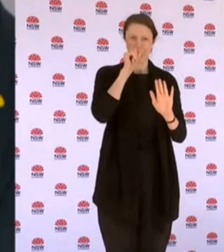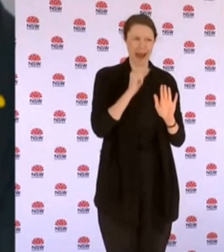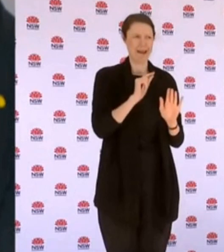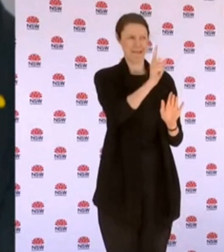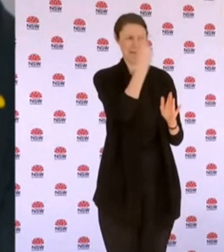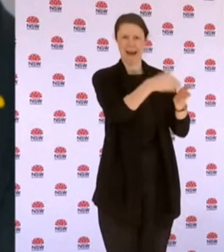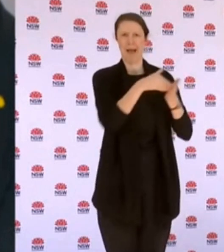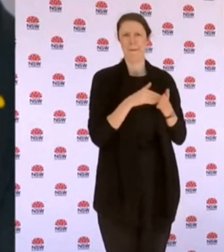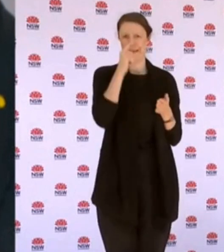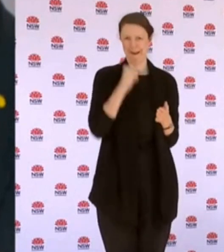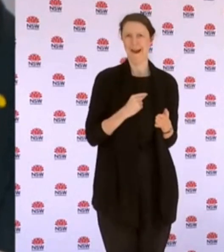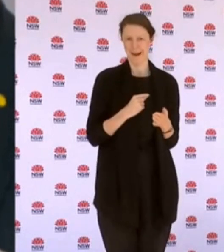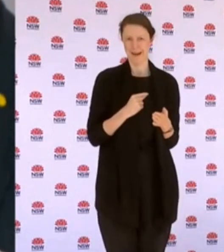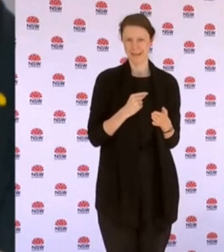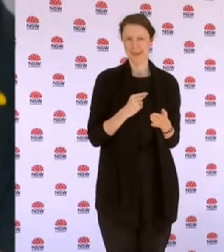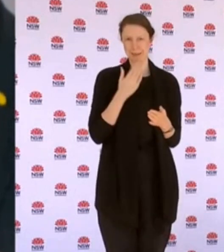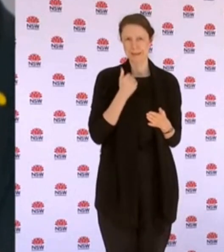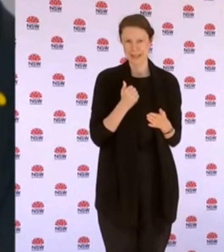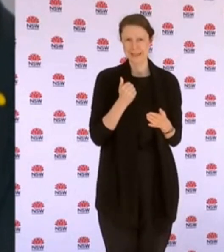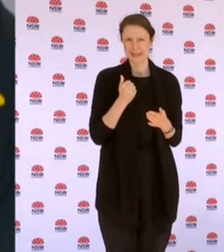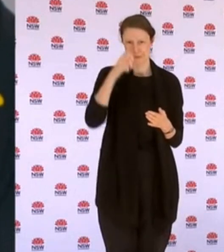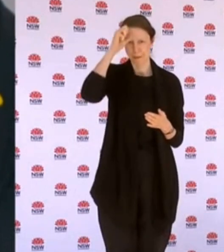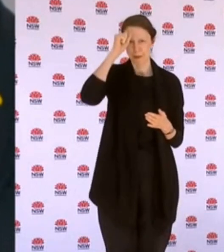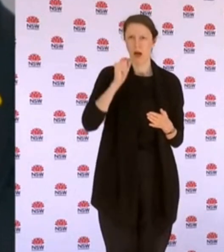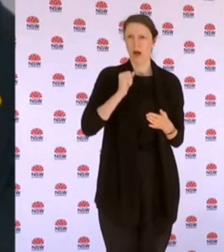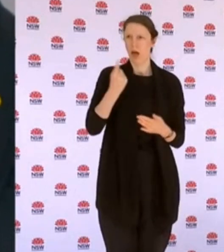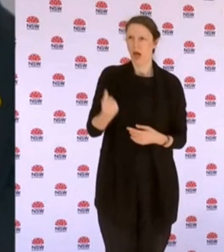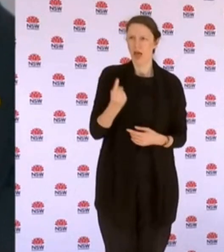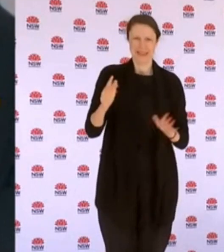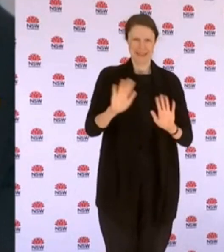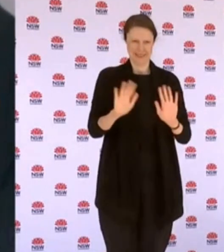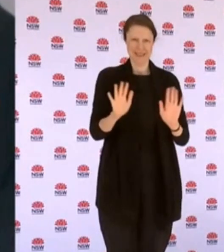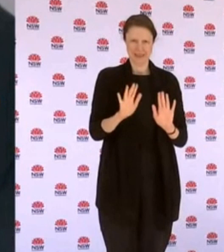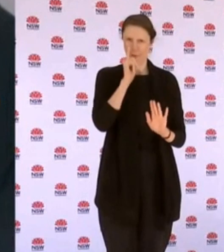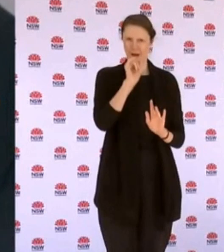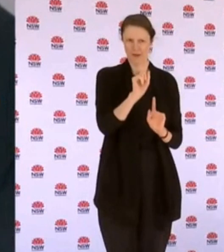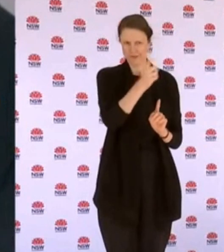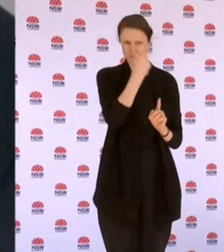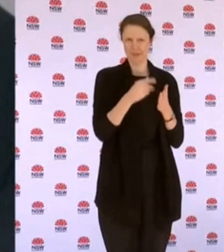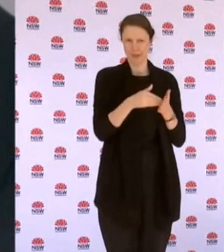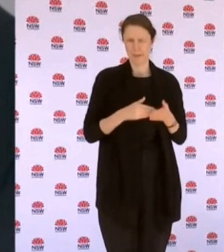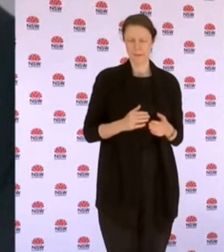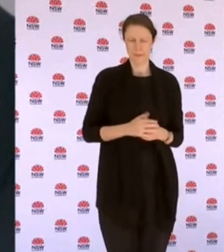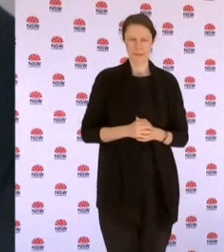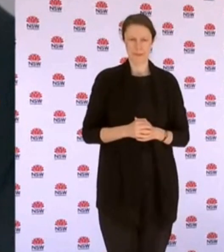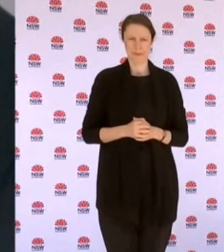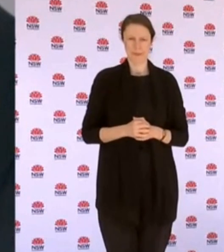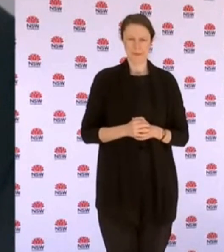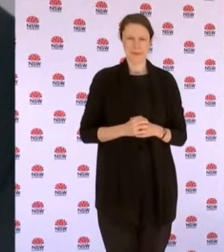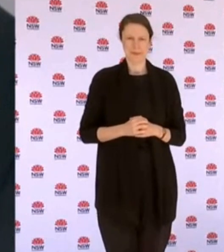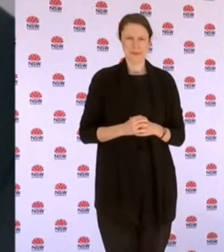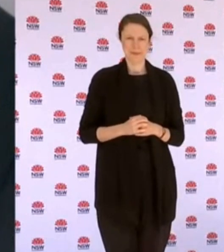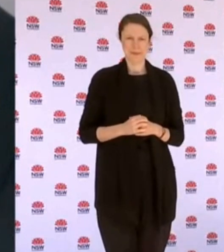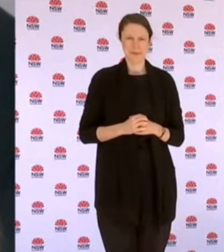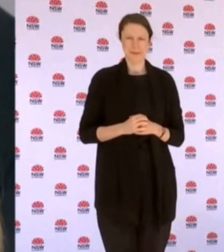want to reassure the community about that, but we are asking and alerting people to this issue, and this is what we've noticed over the last couple